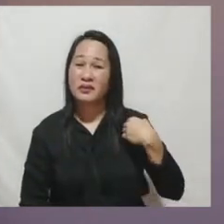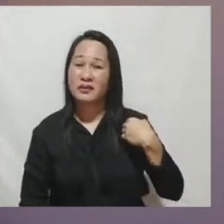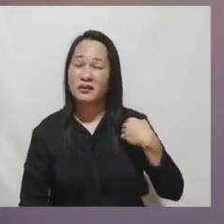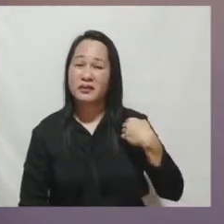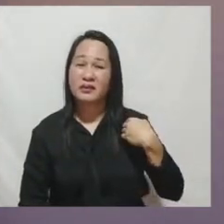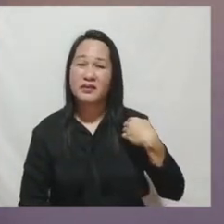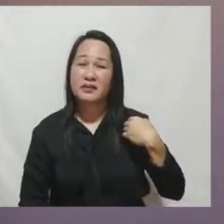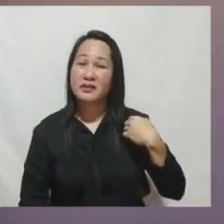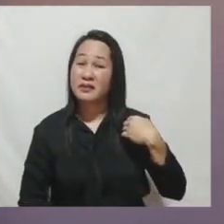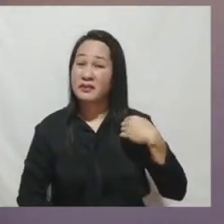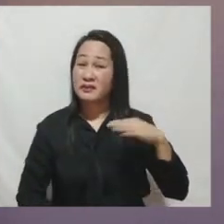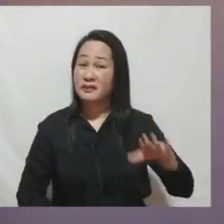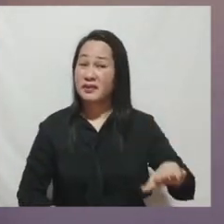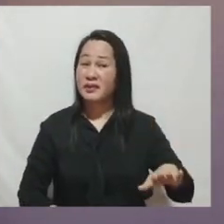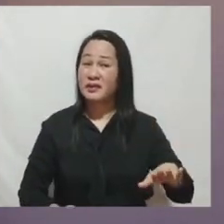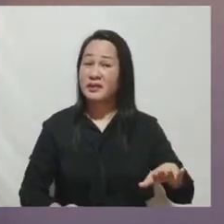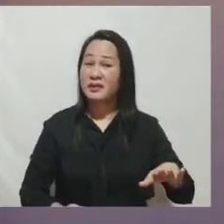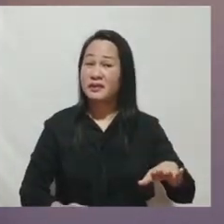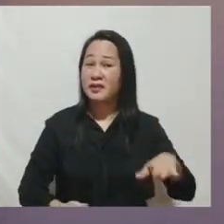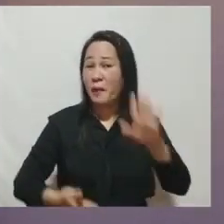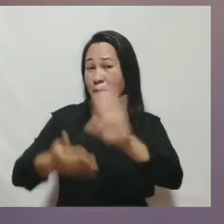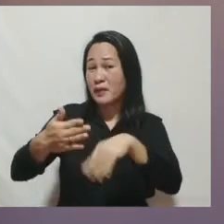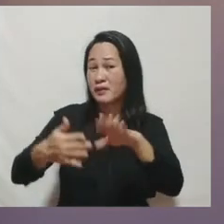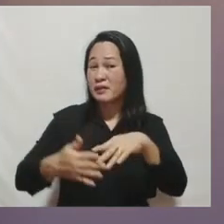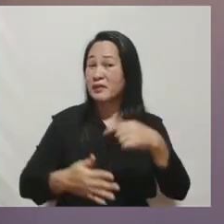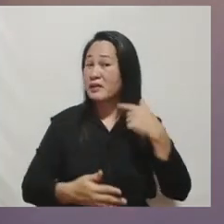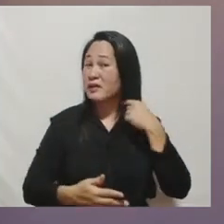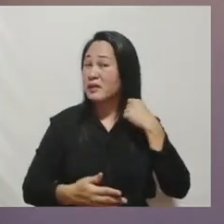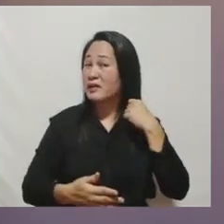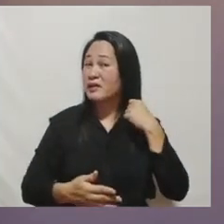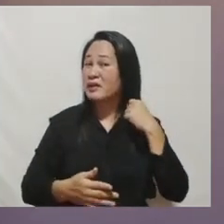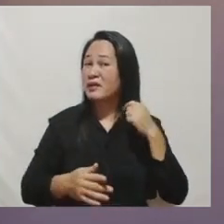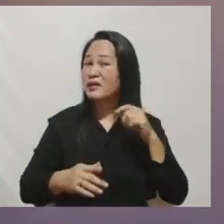different from the other members of the family.